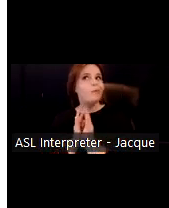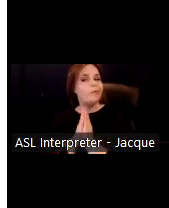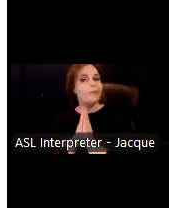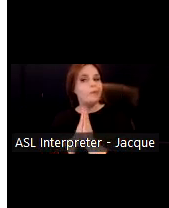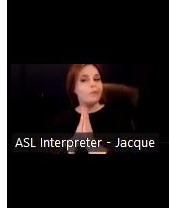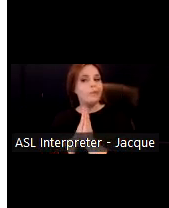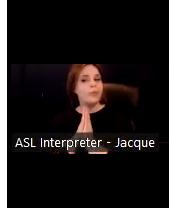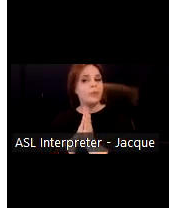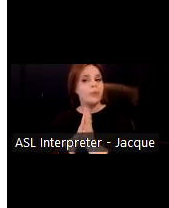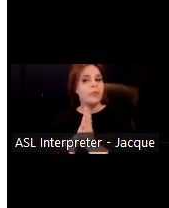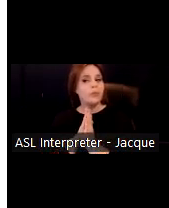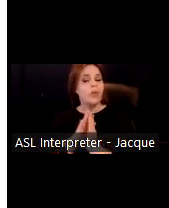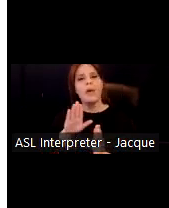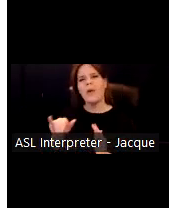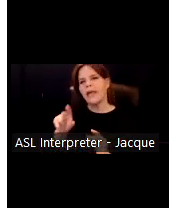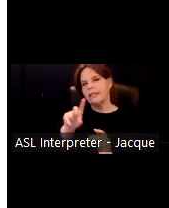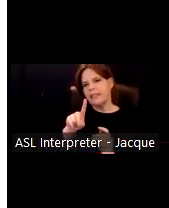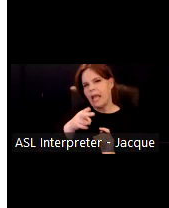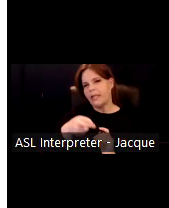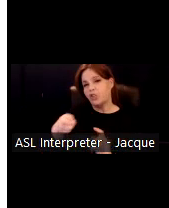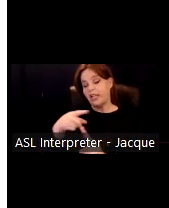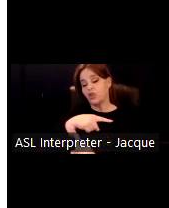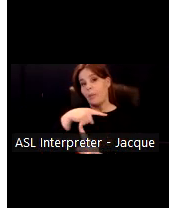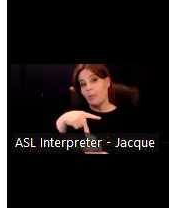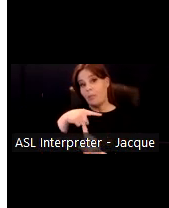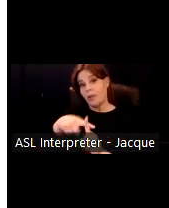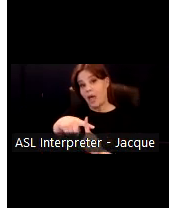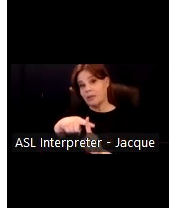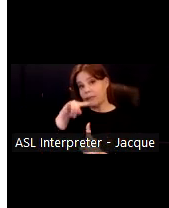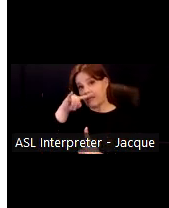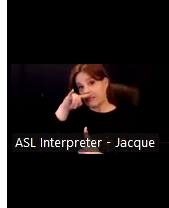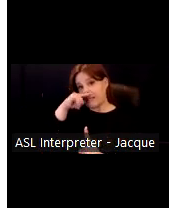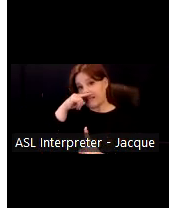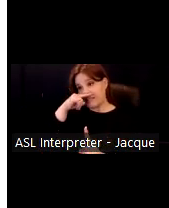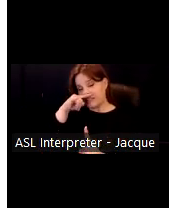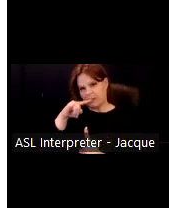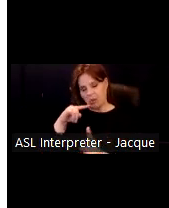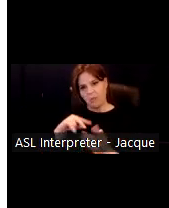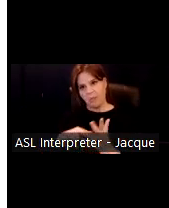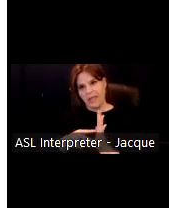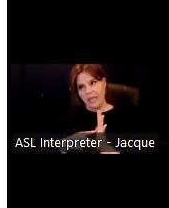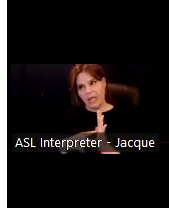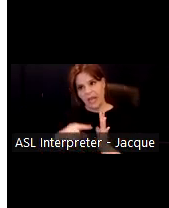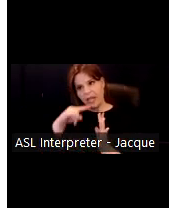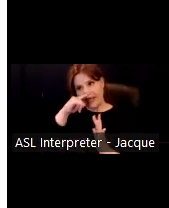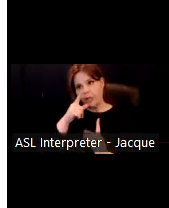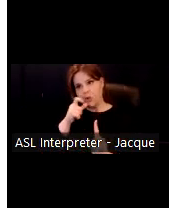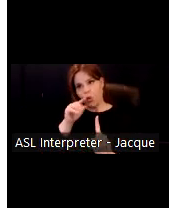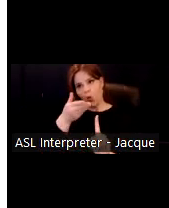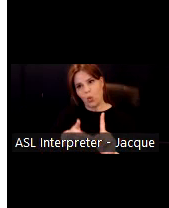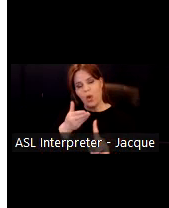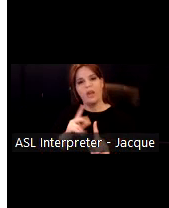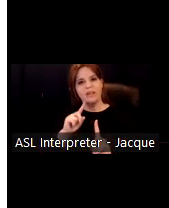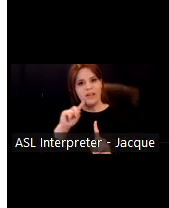By DHH Plus Kids, those are kids who are deaf or hard of hearing and are getting a